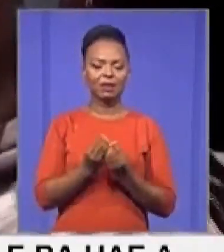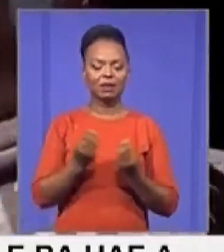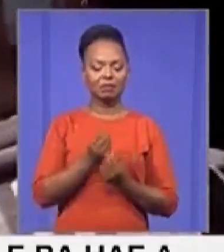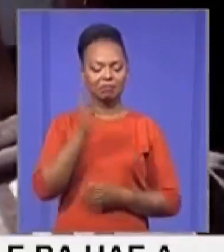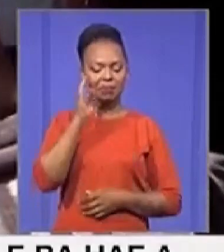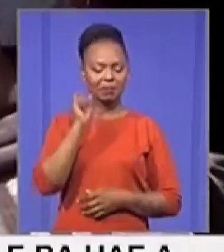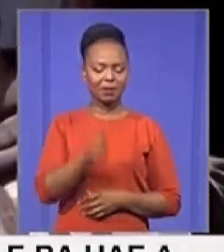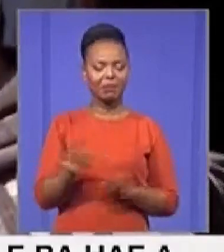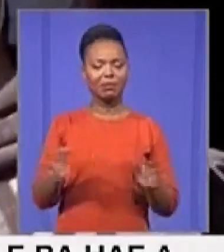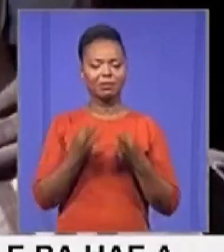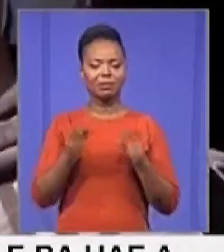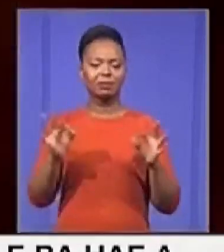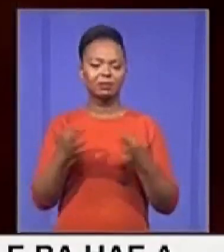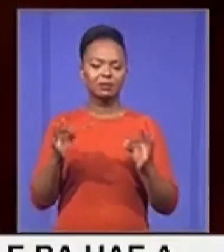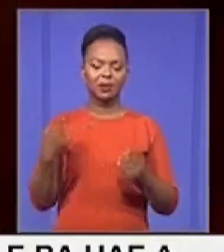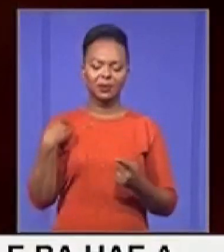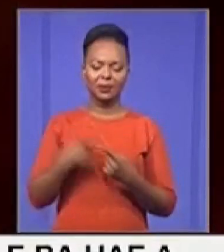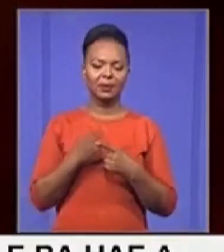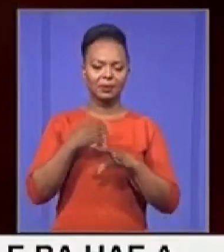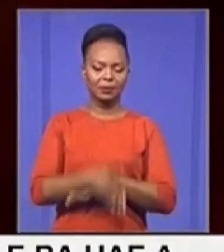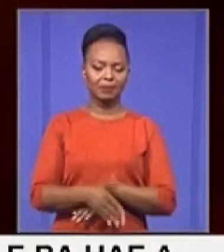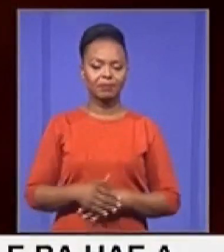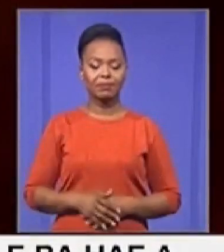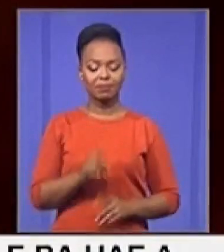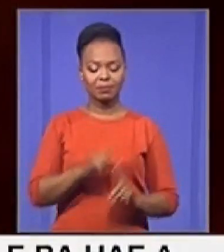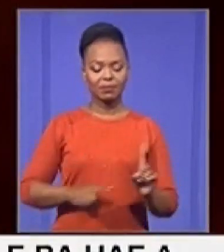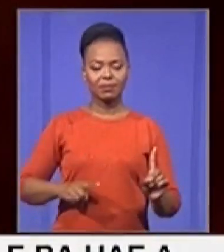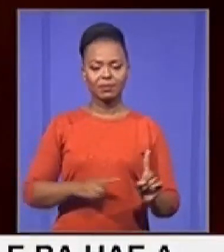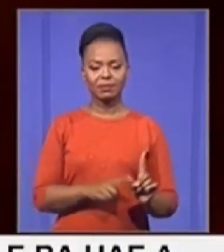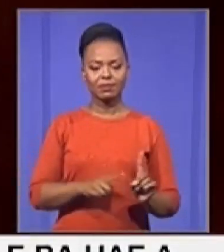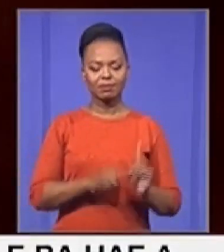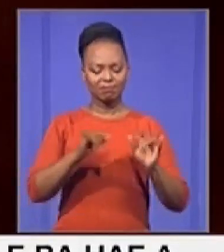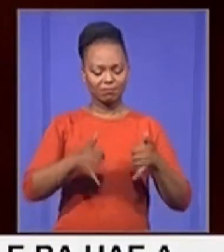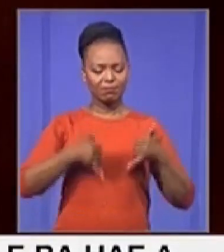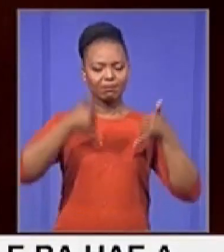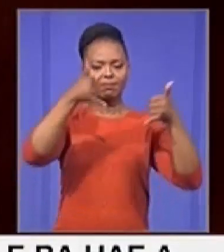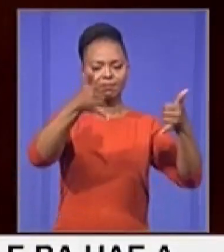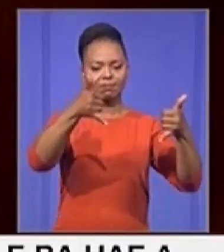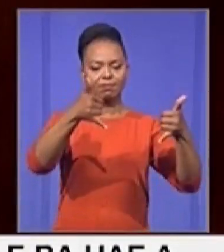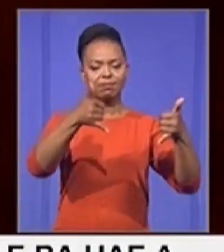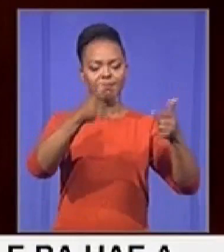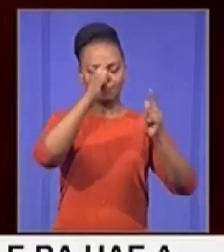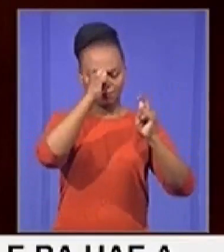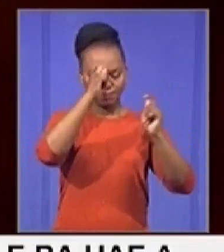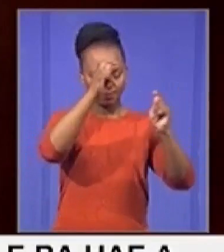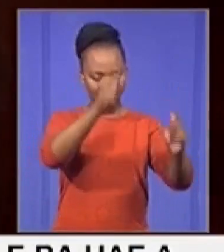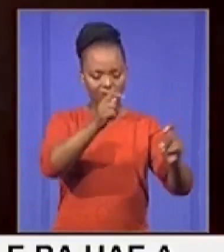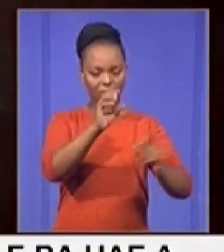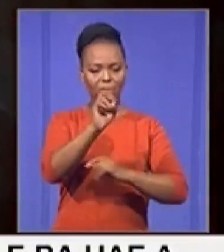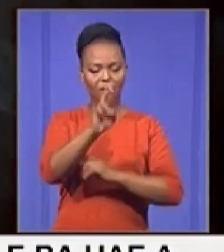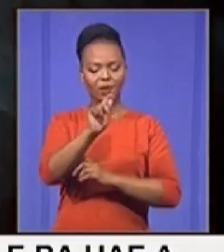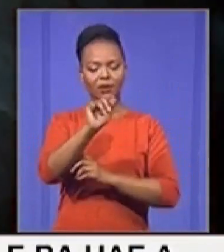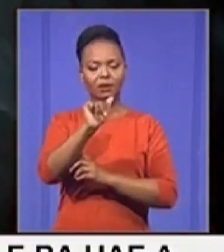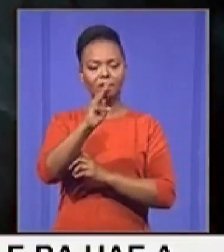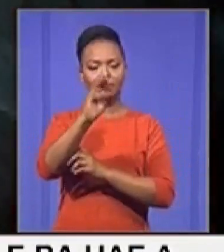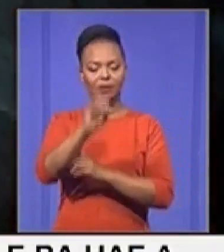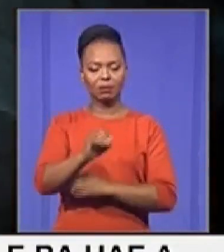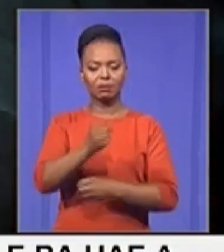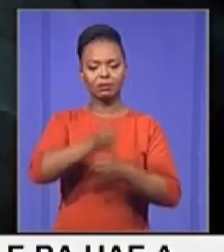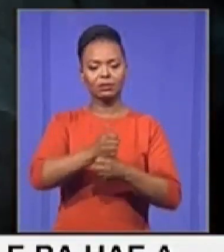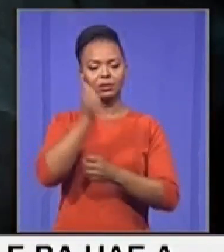of music. You know, he's been around forever. Belafonte wa betswe kgau ya naha ya tlotla ya OR Tambo ka selemo